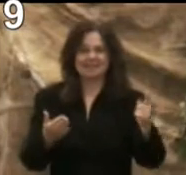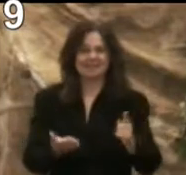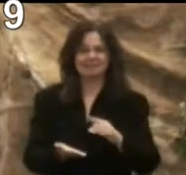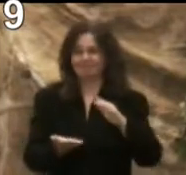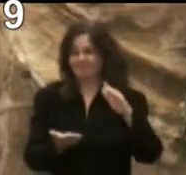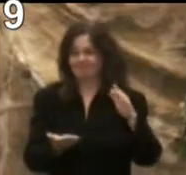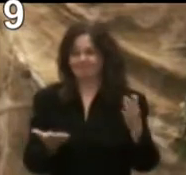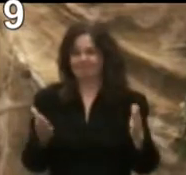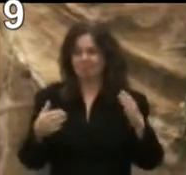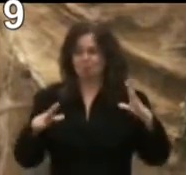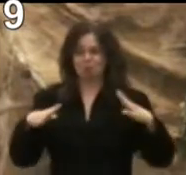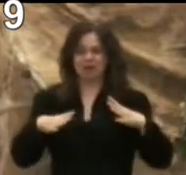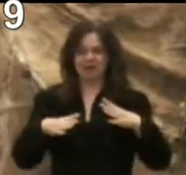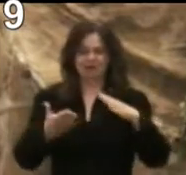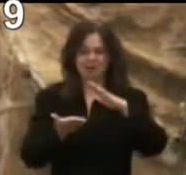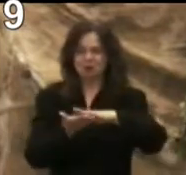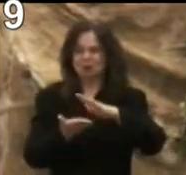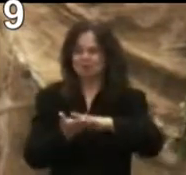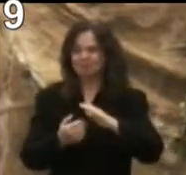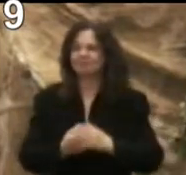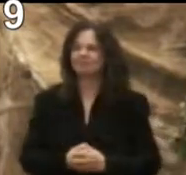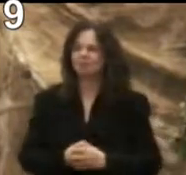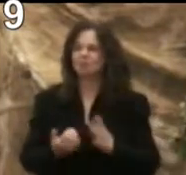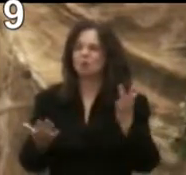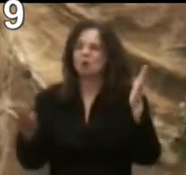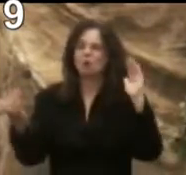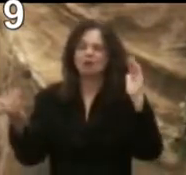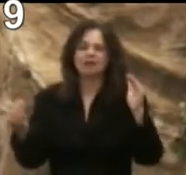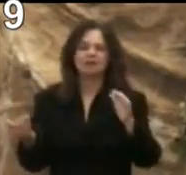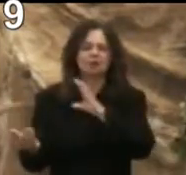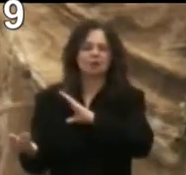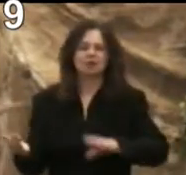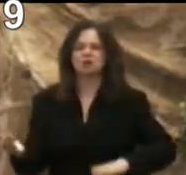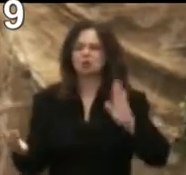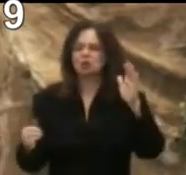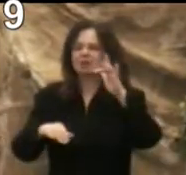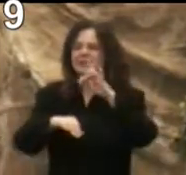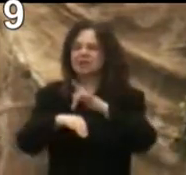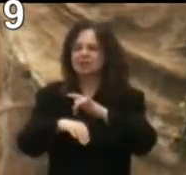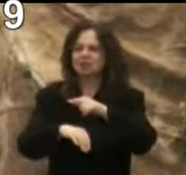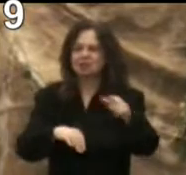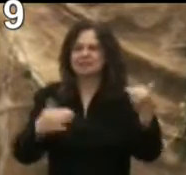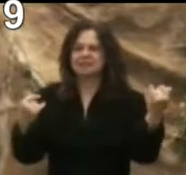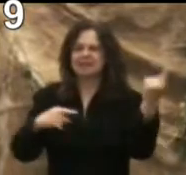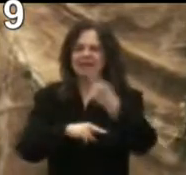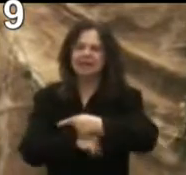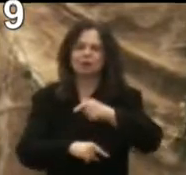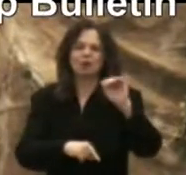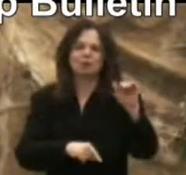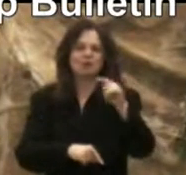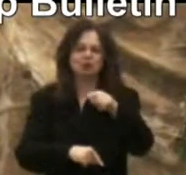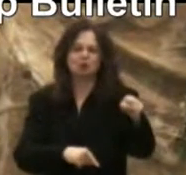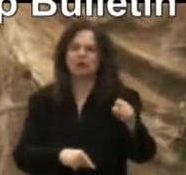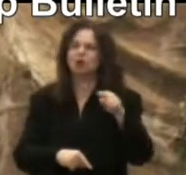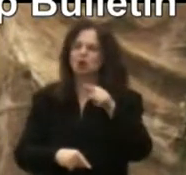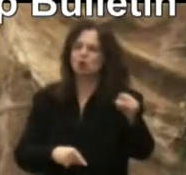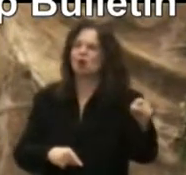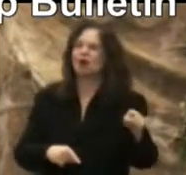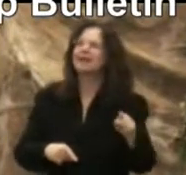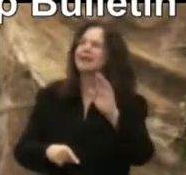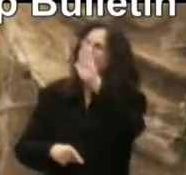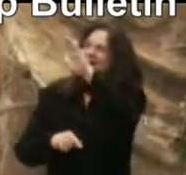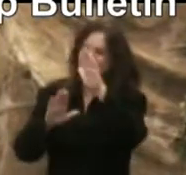with his word, remind you who you are. That is his child in Christ. A few announcements for you this